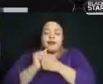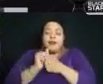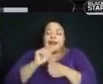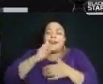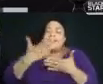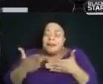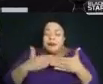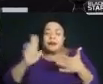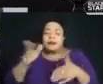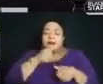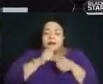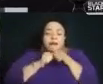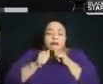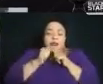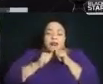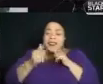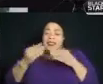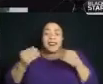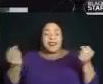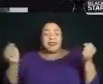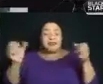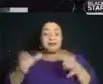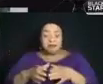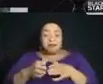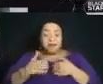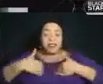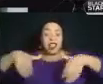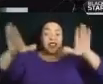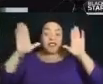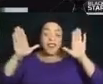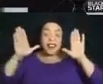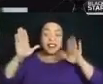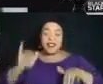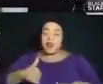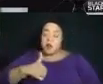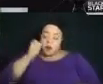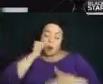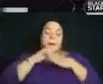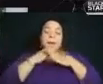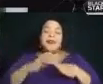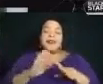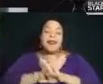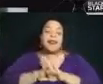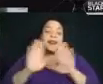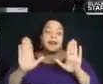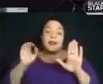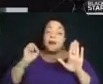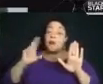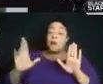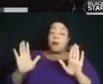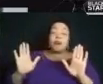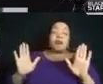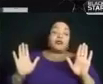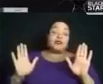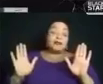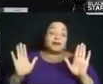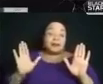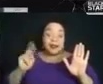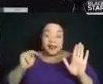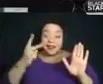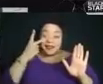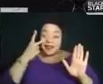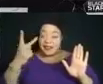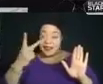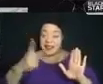silent or unseen or unheard anymore. as long as there are